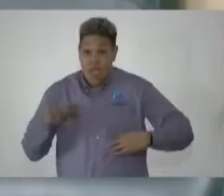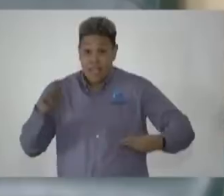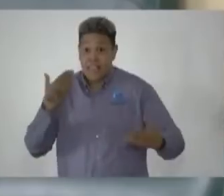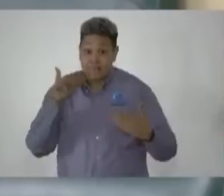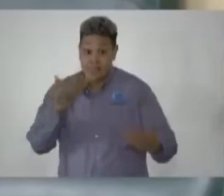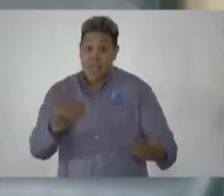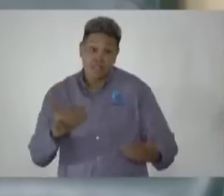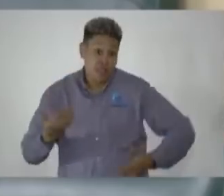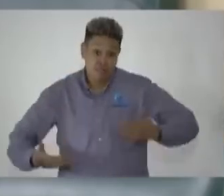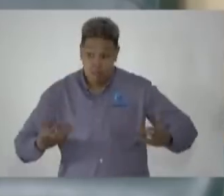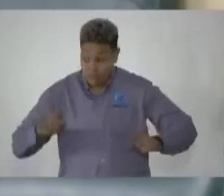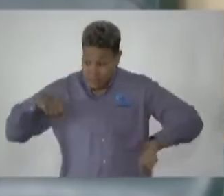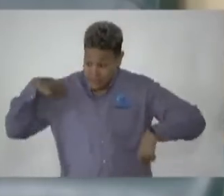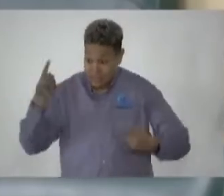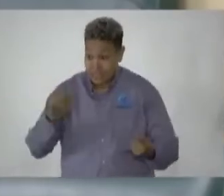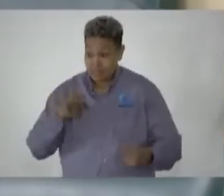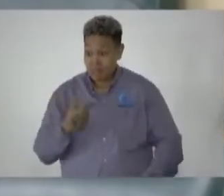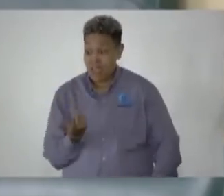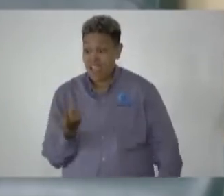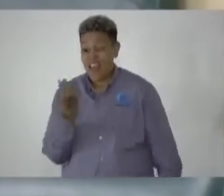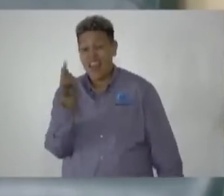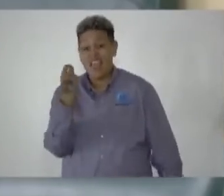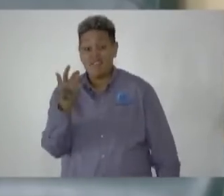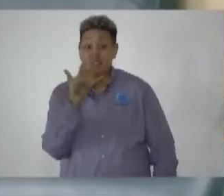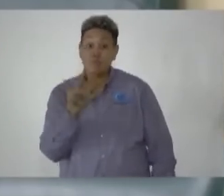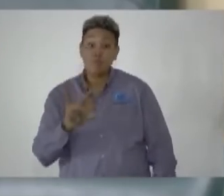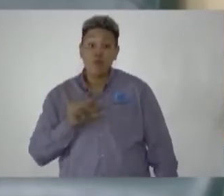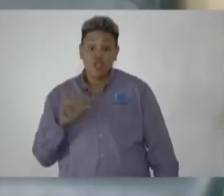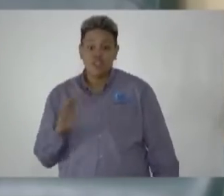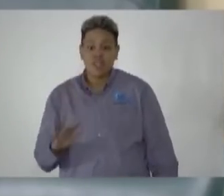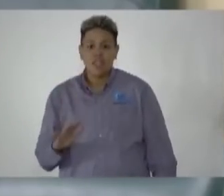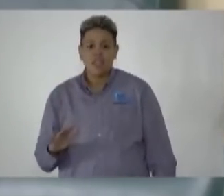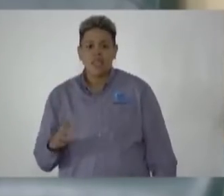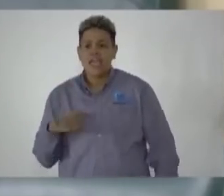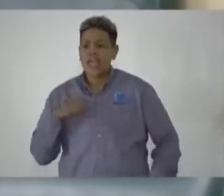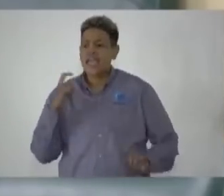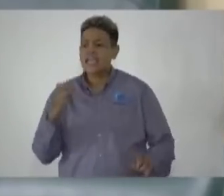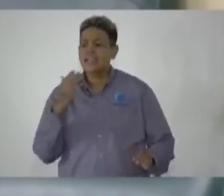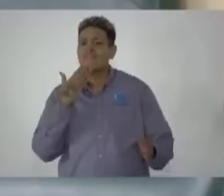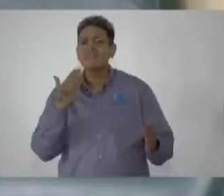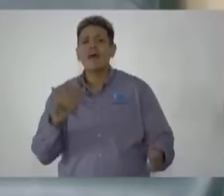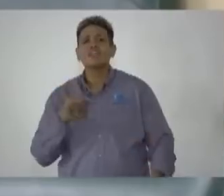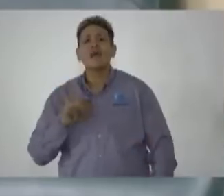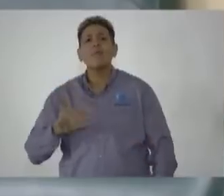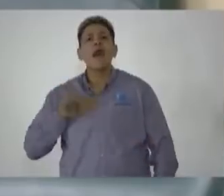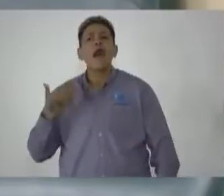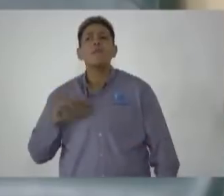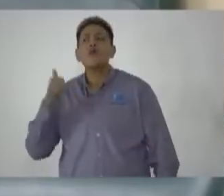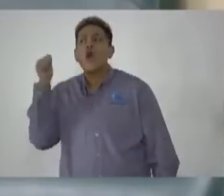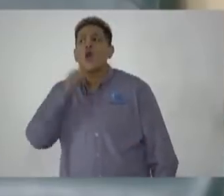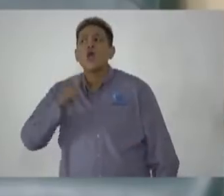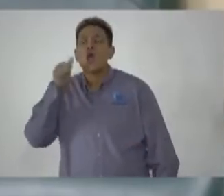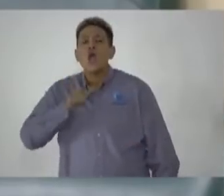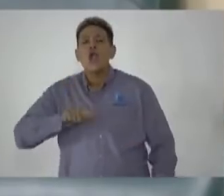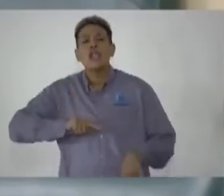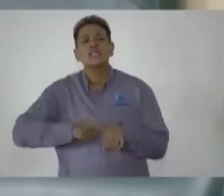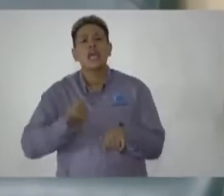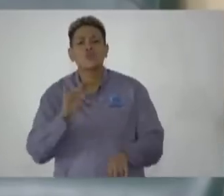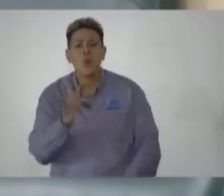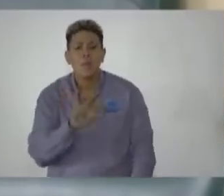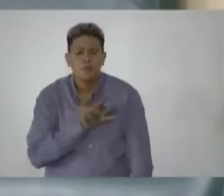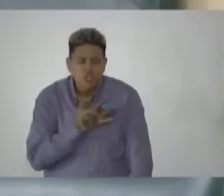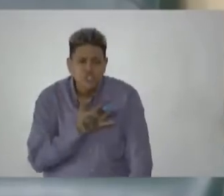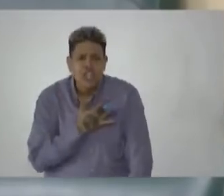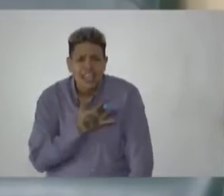and probably since my 11th birthday, that I was a girl, because then I started to